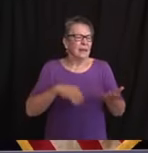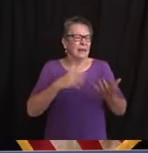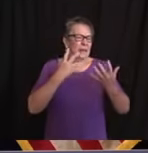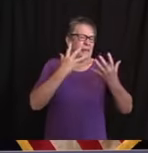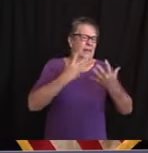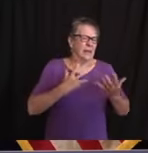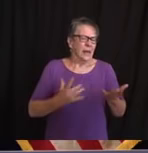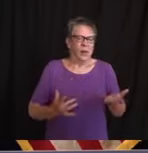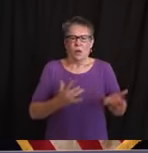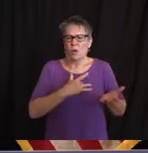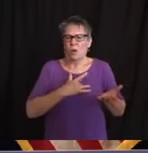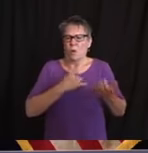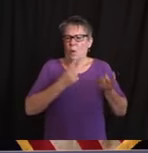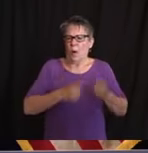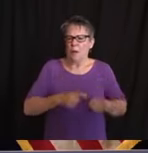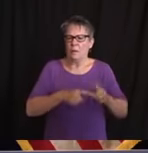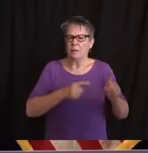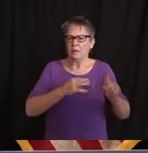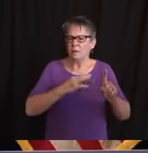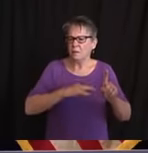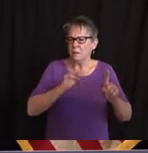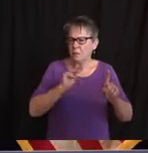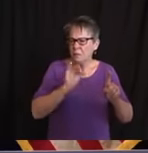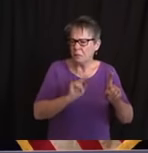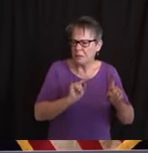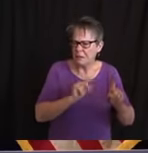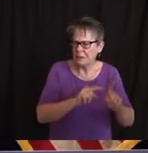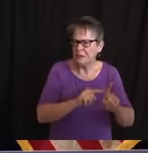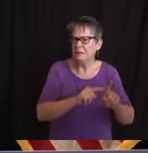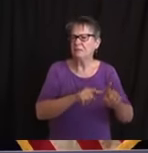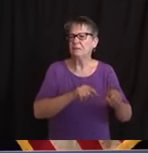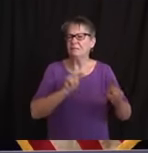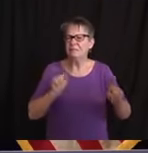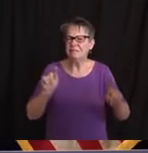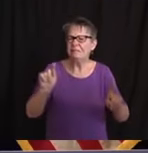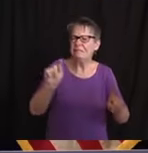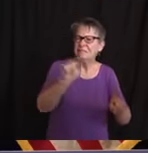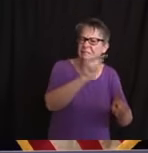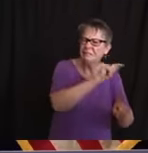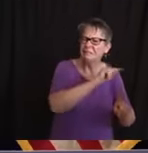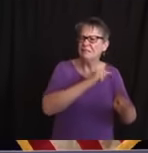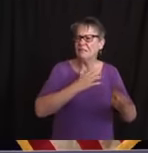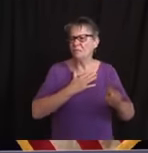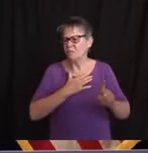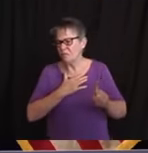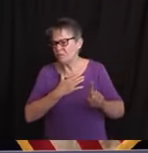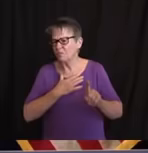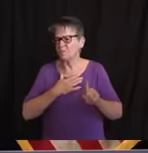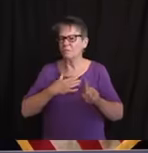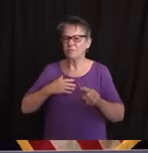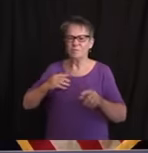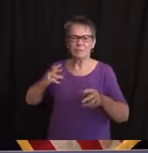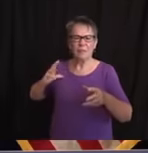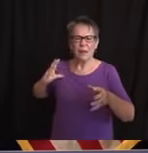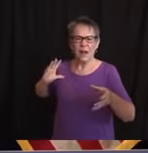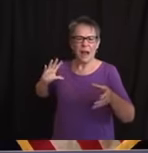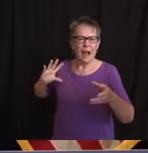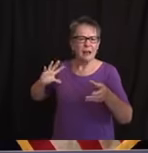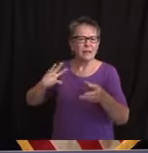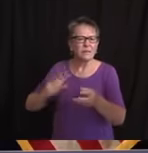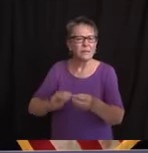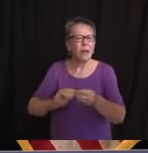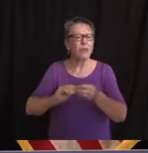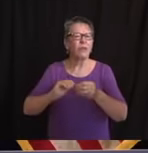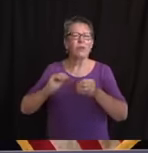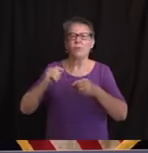different peaceful protests. And by the way, some of these had very significant crowds. I